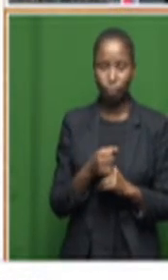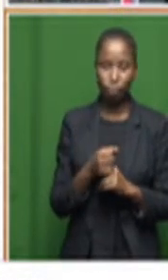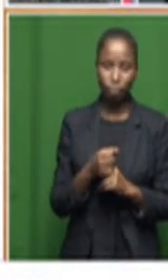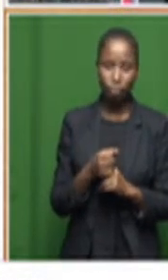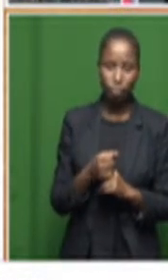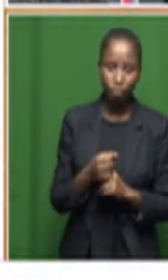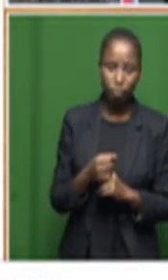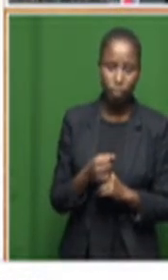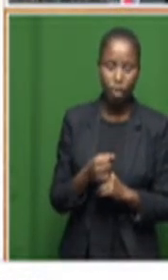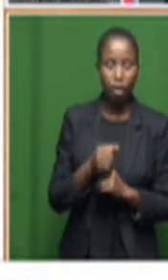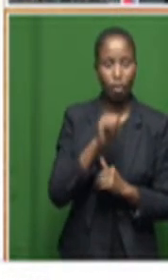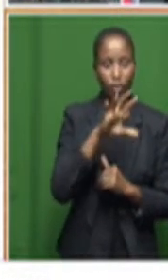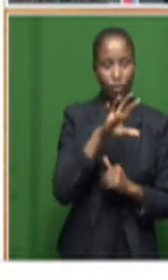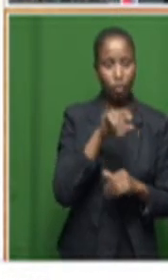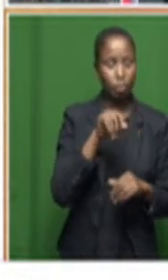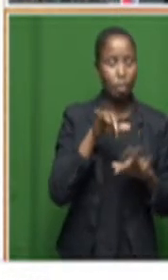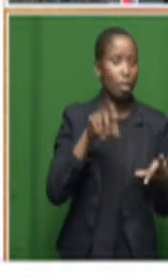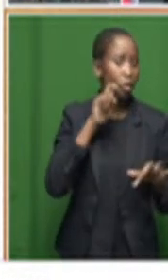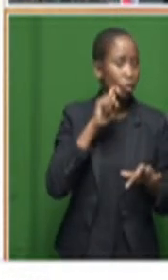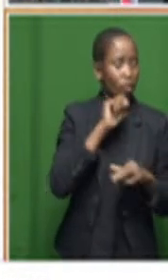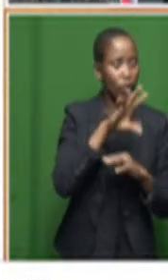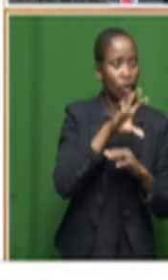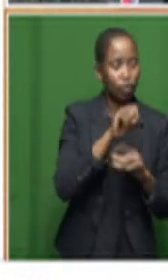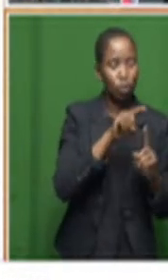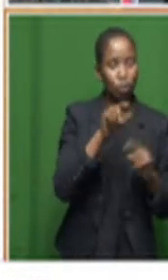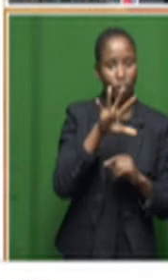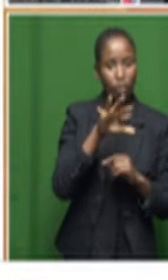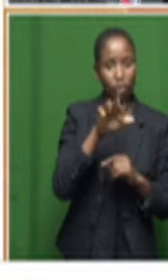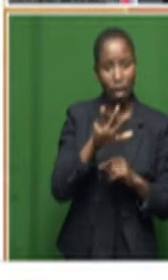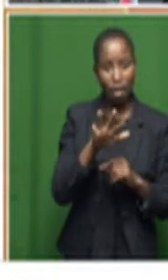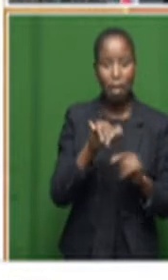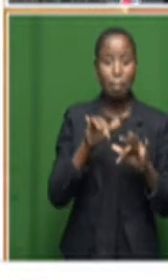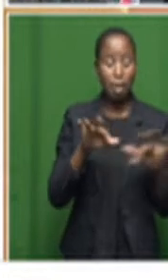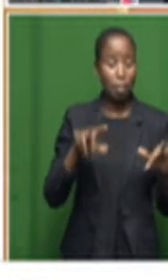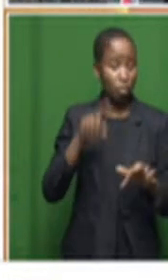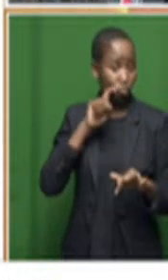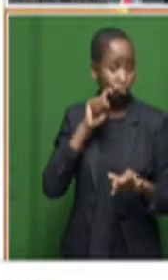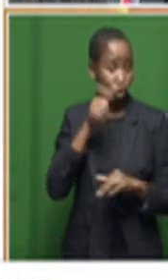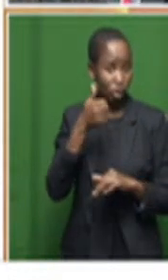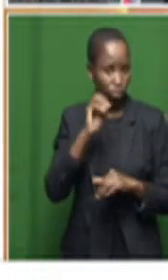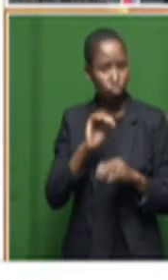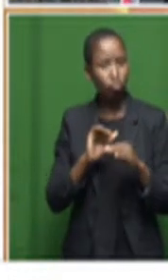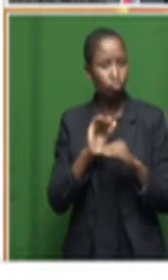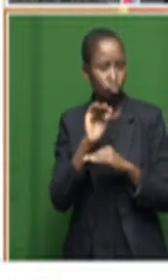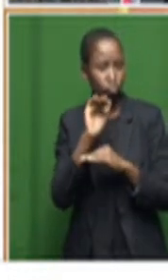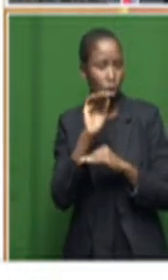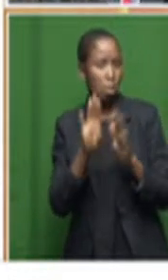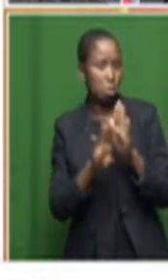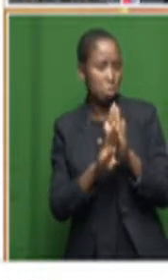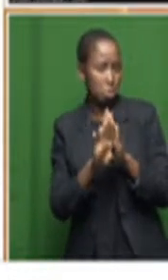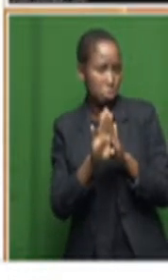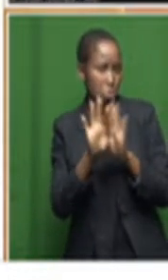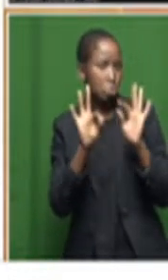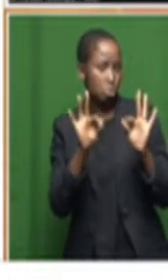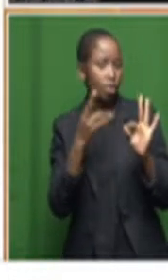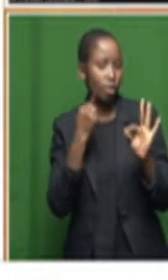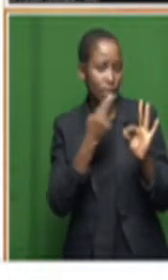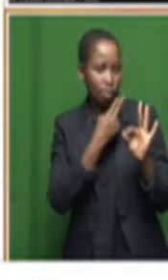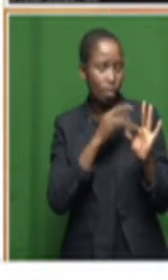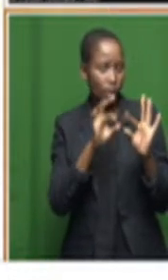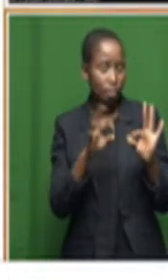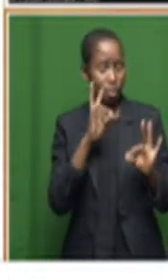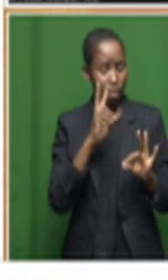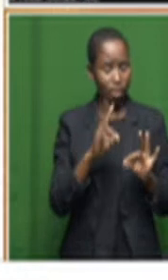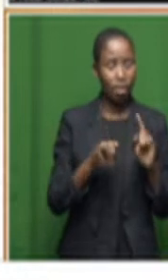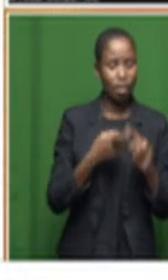particularly the 50 to 59s. The 60 pluses are picking up nicely, but as we can see from the graph on the